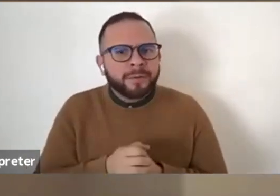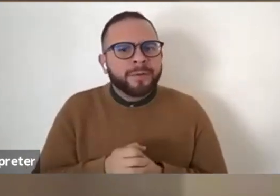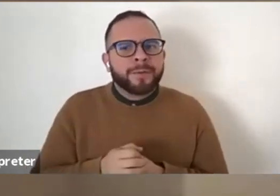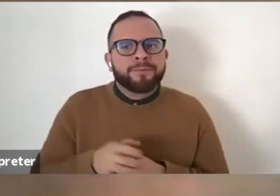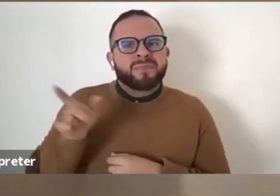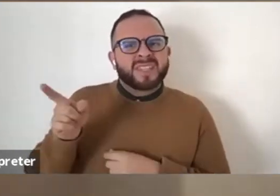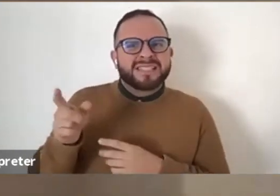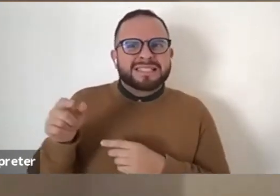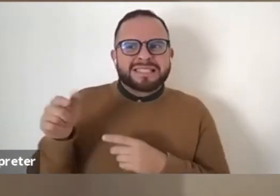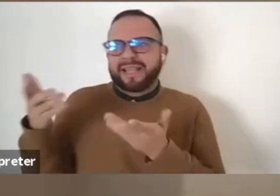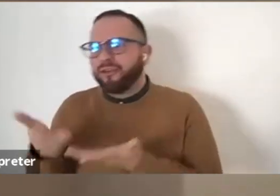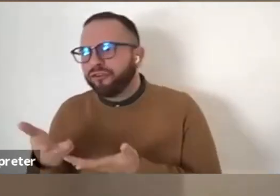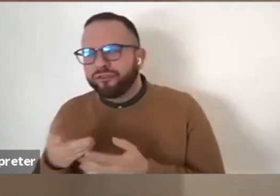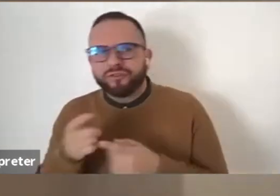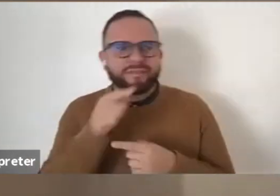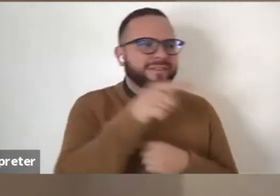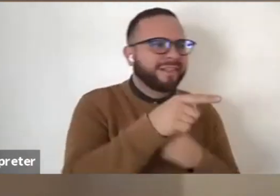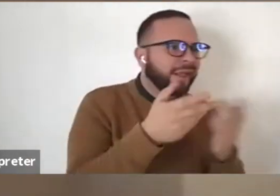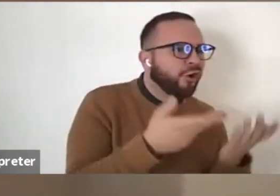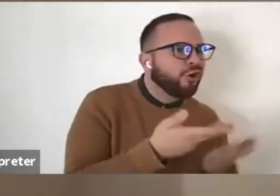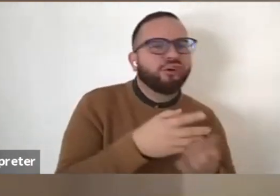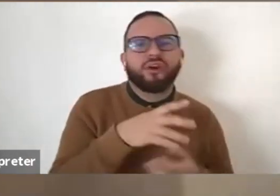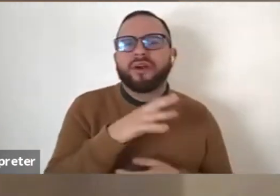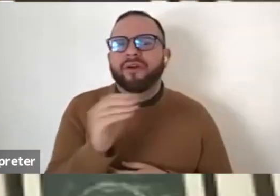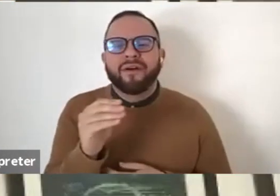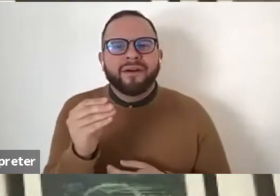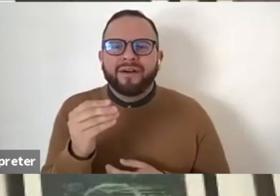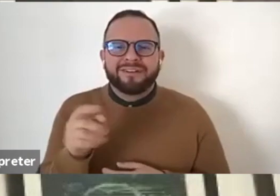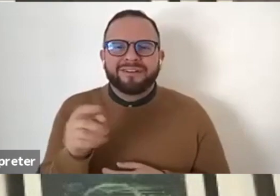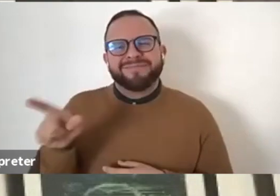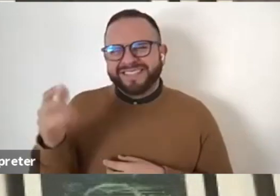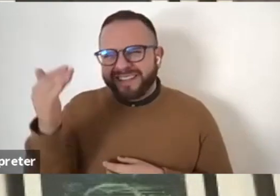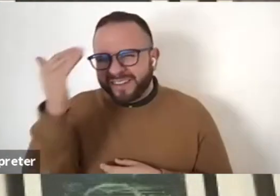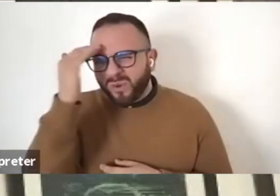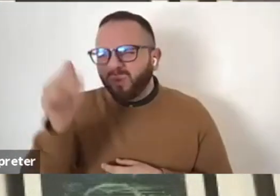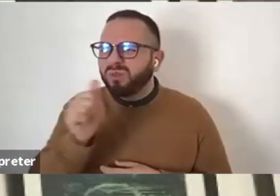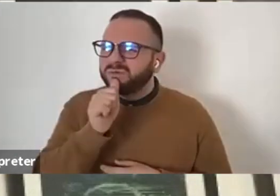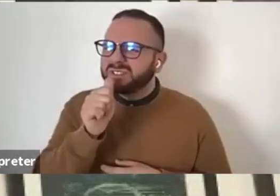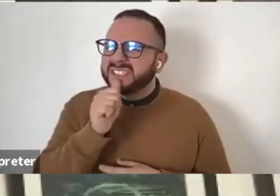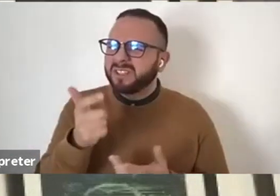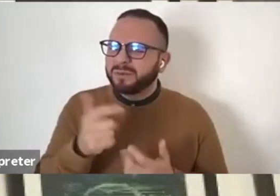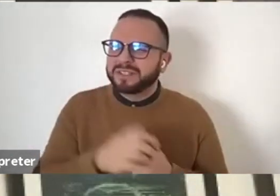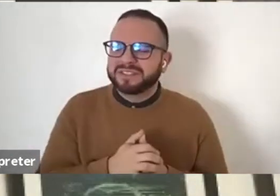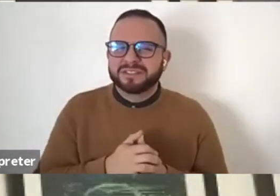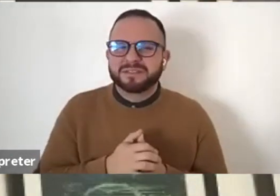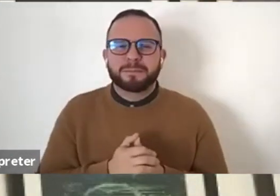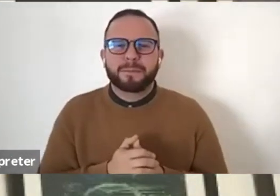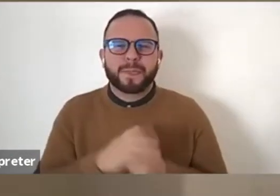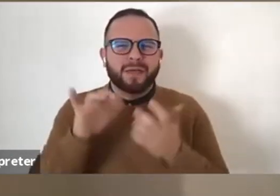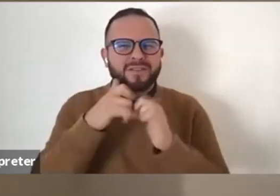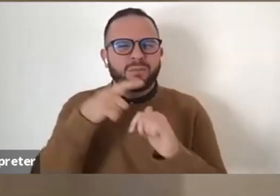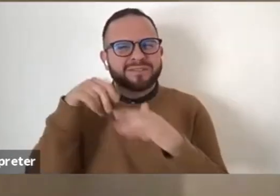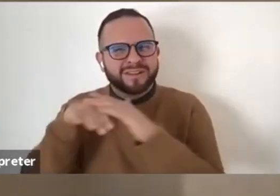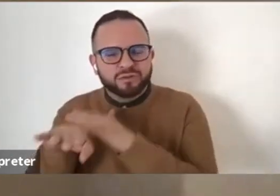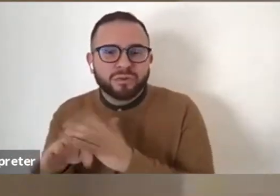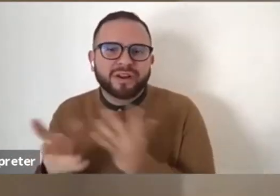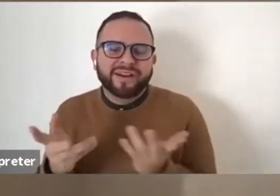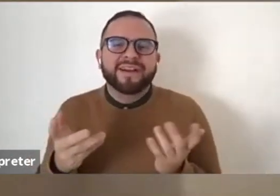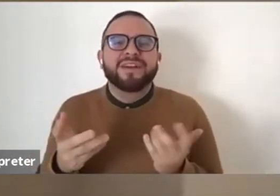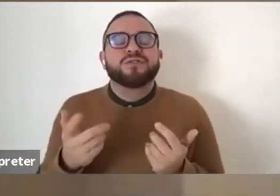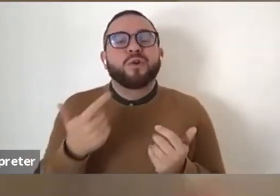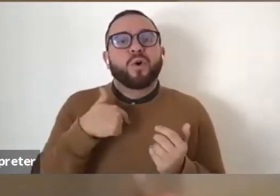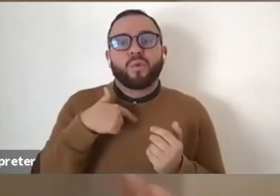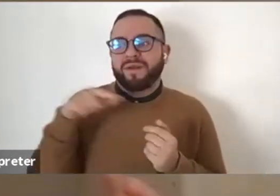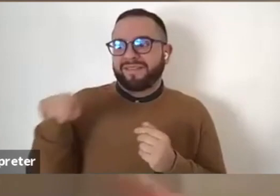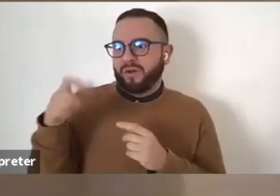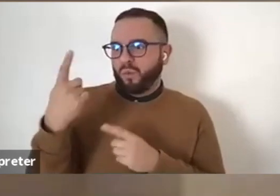there, and he knows the secrets of the people who houses he's entering. So we take this character, then we